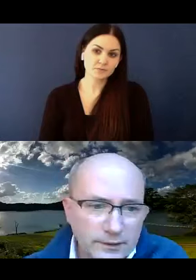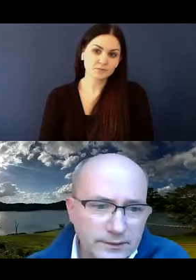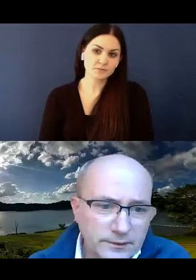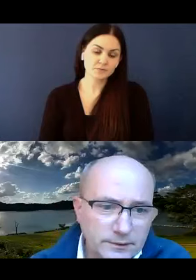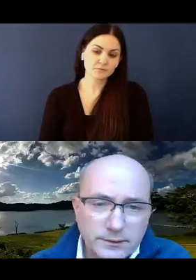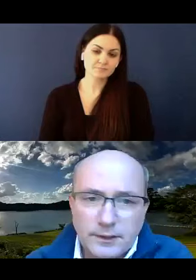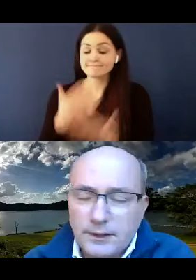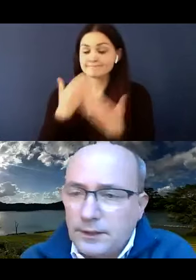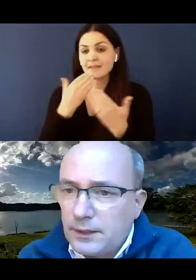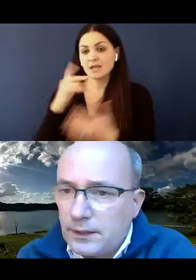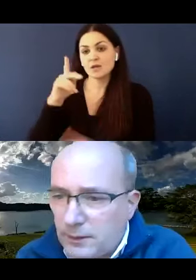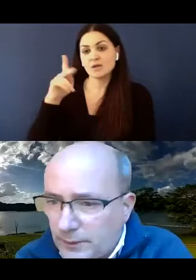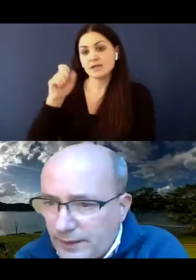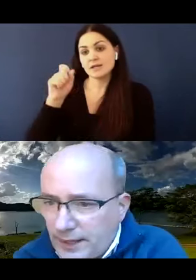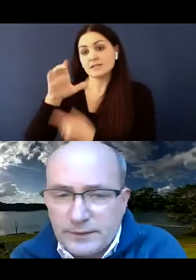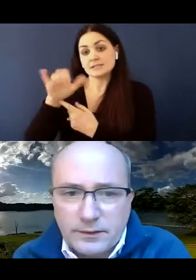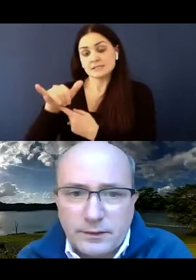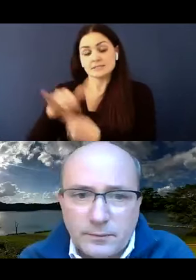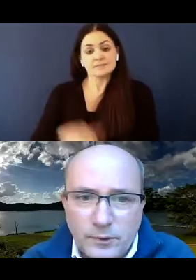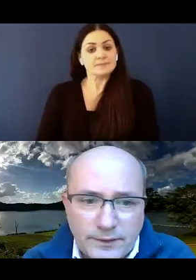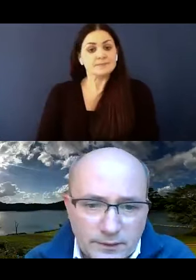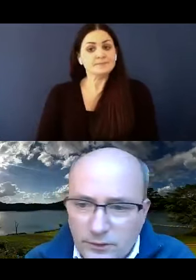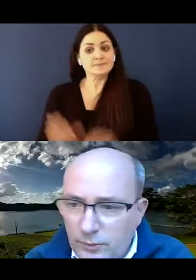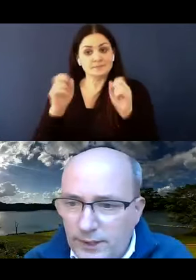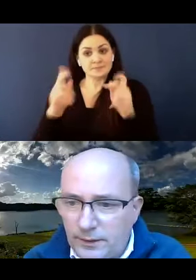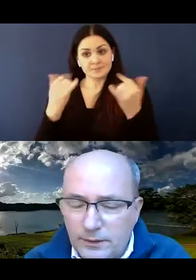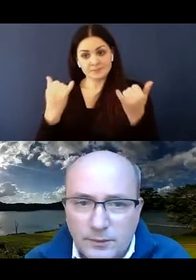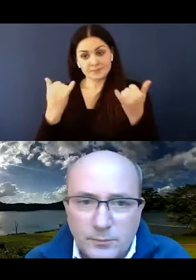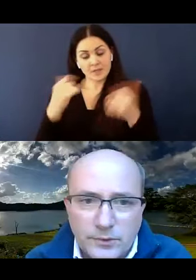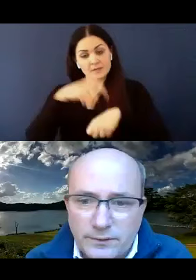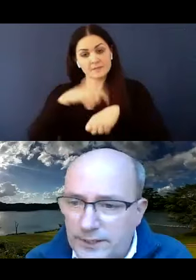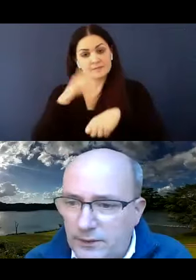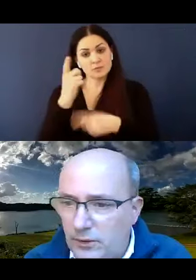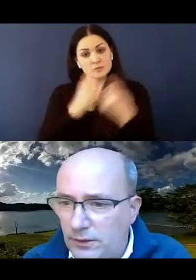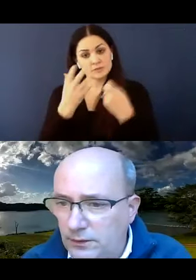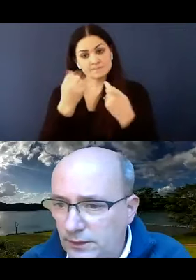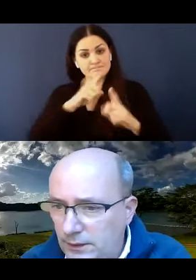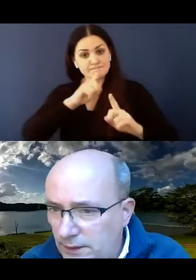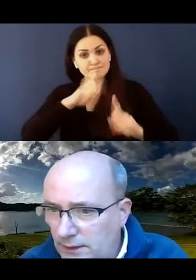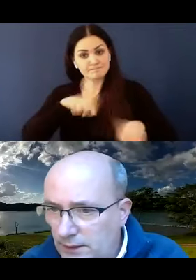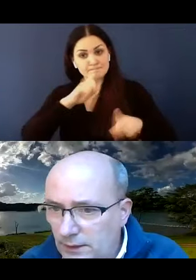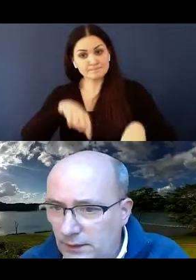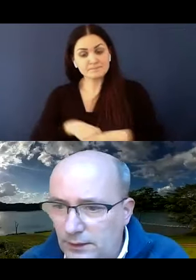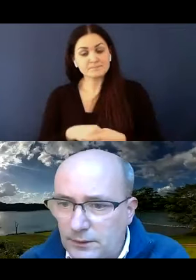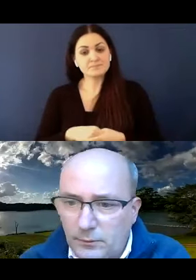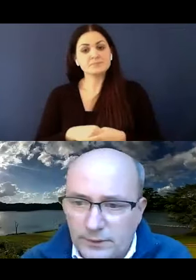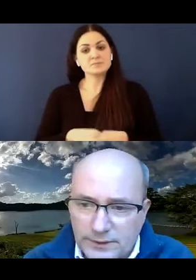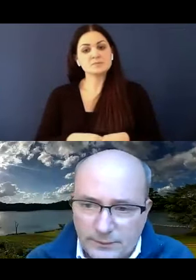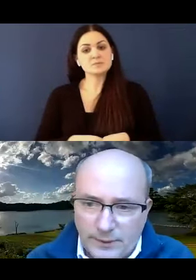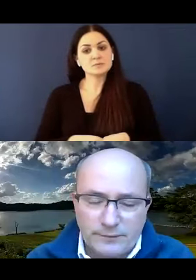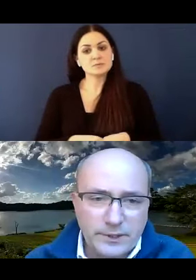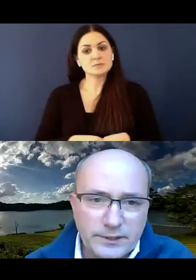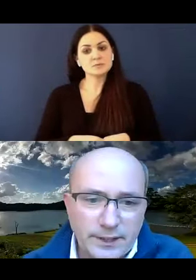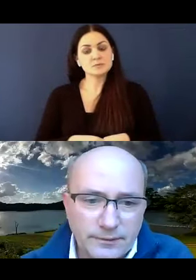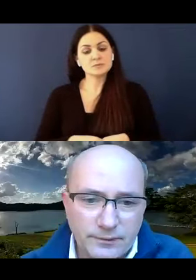Thank you, Kelsey. And with that, we're at the Q&A portion of the town hall. Let's